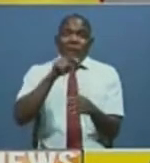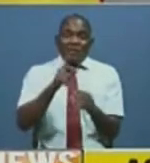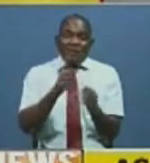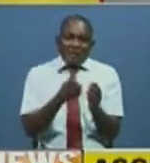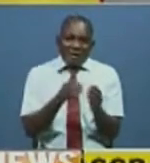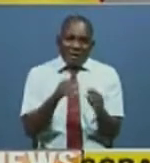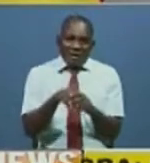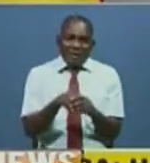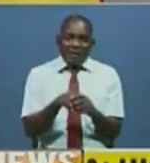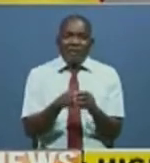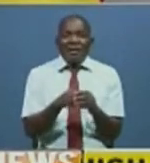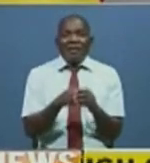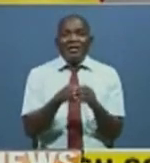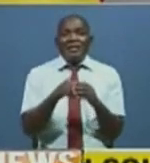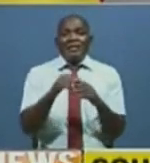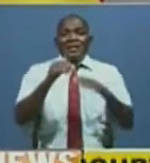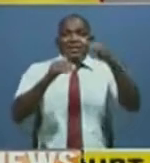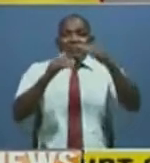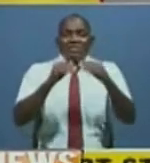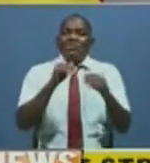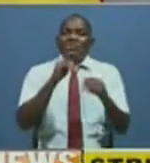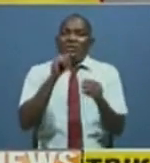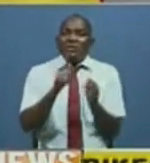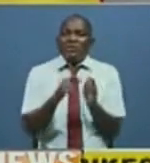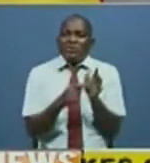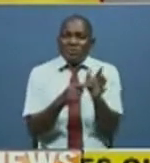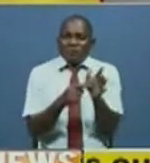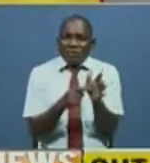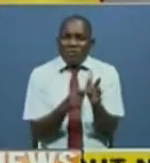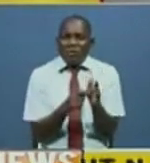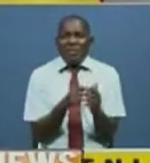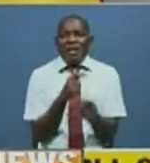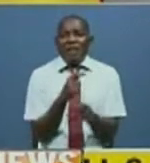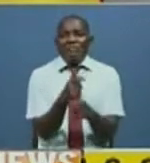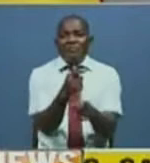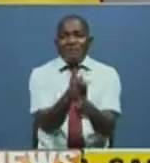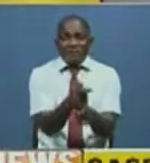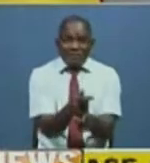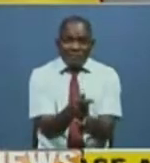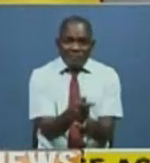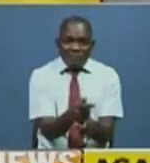in the hierarchy there, has not demonstrated sufficient